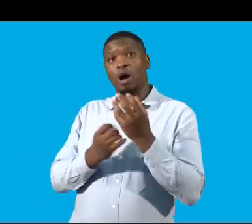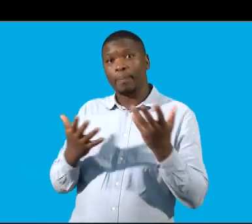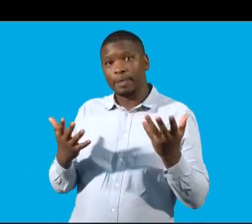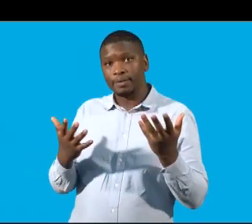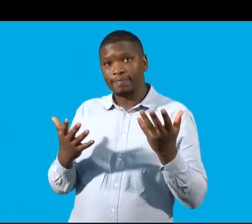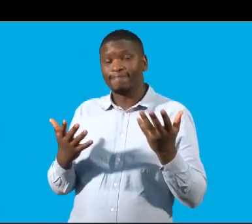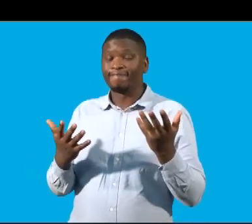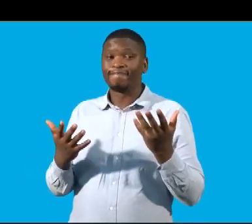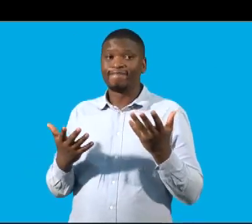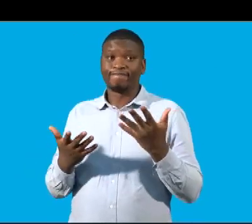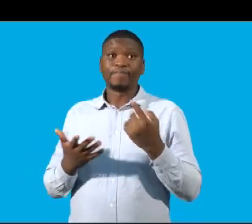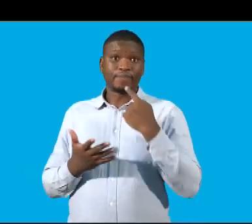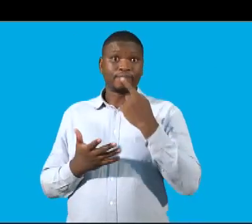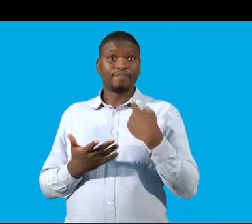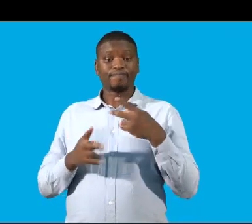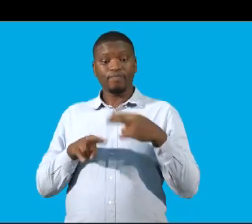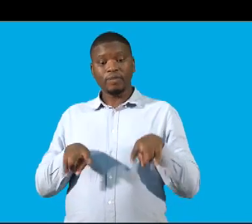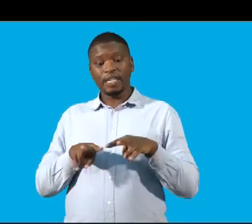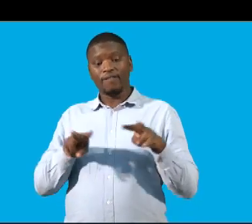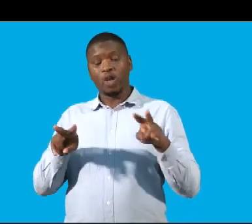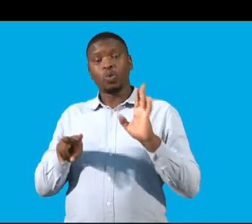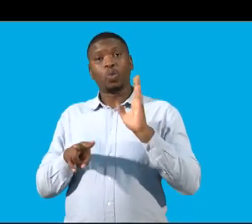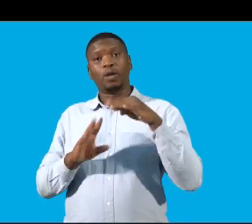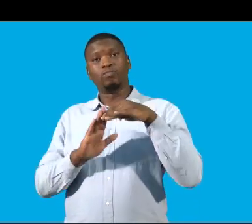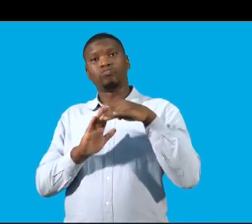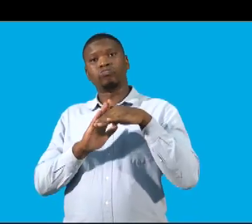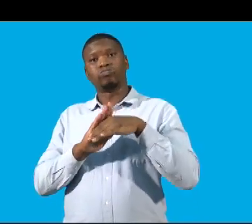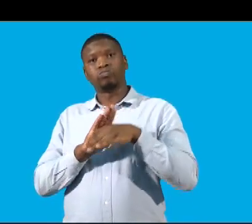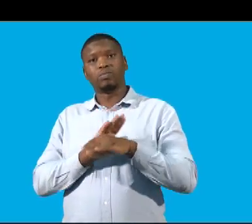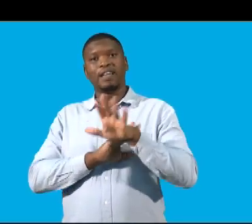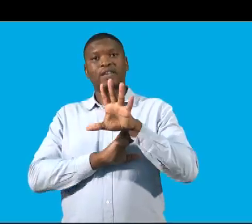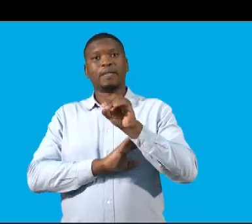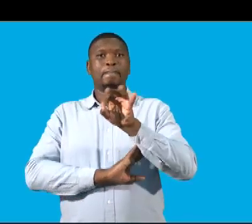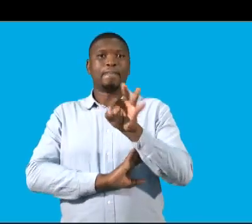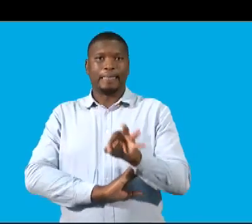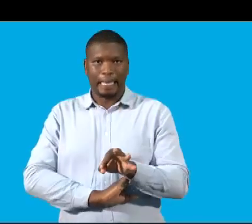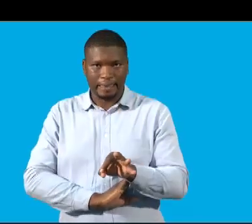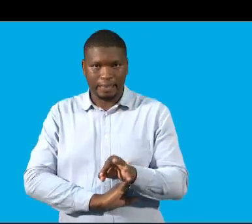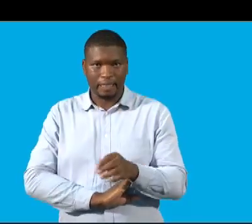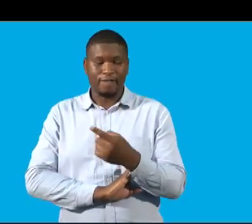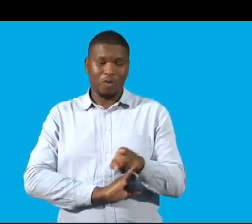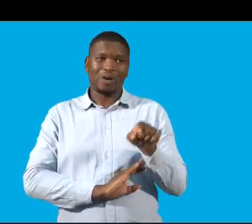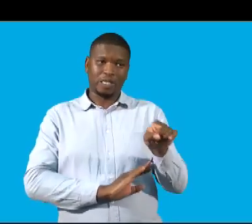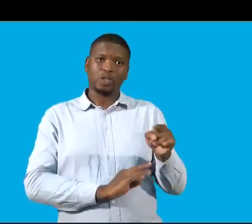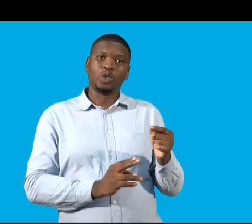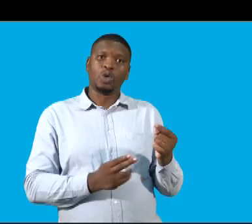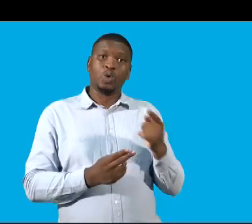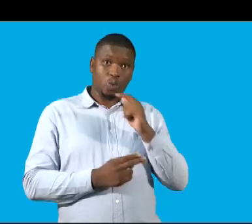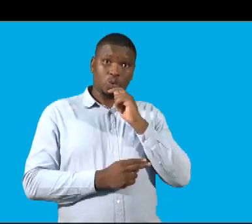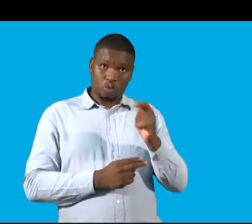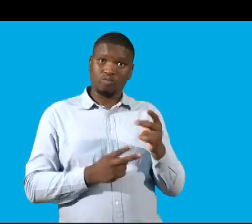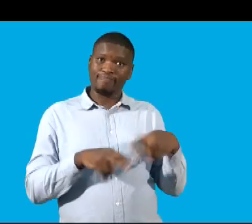and the future value. They said that the value of the truck will decrease to 50%